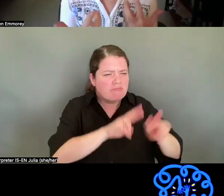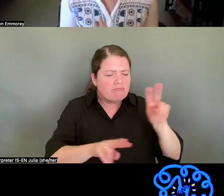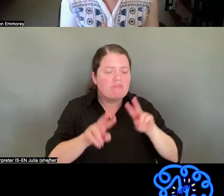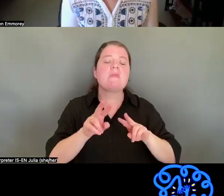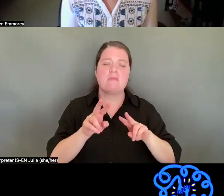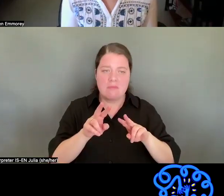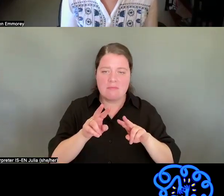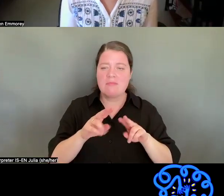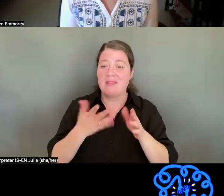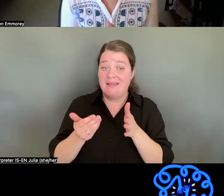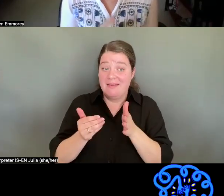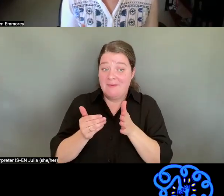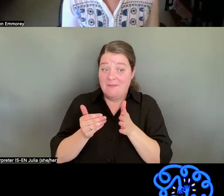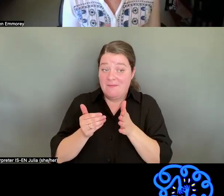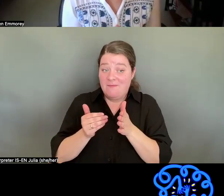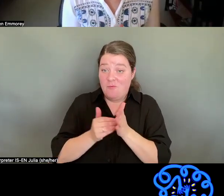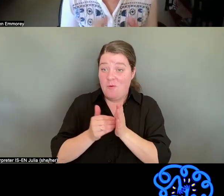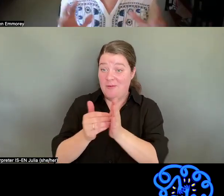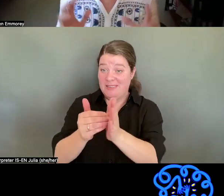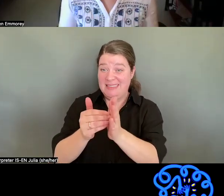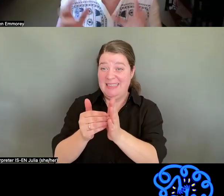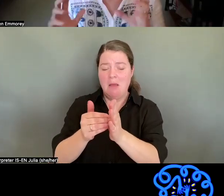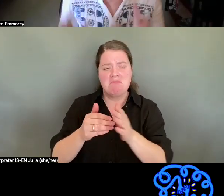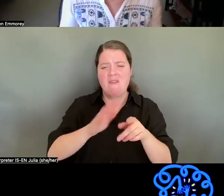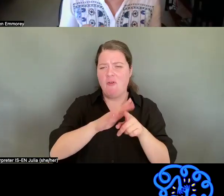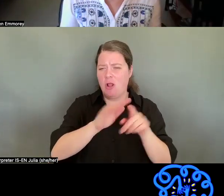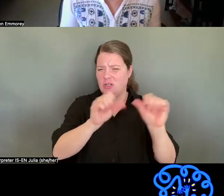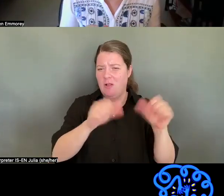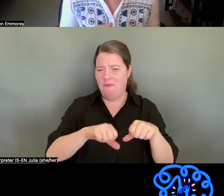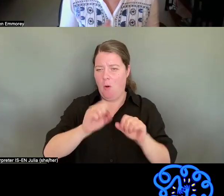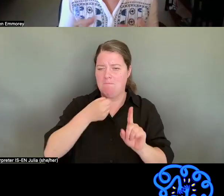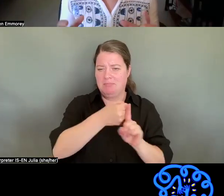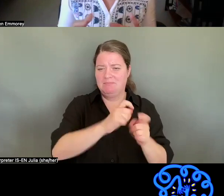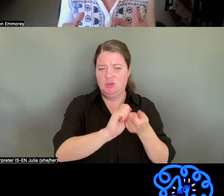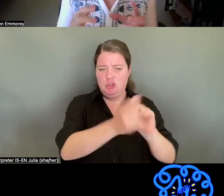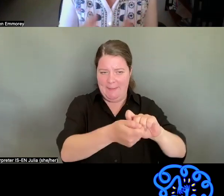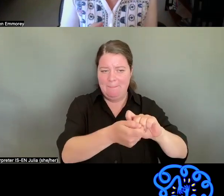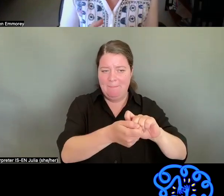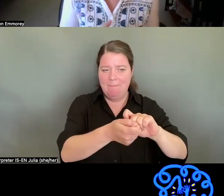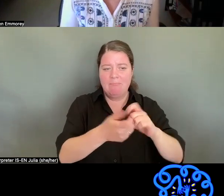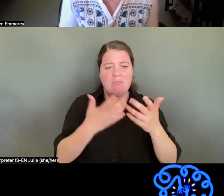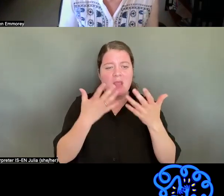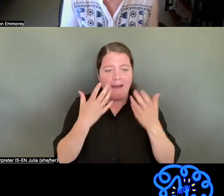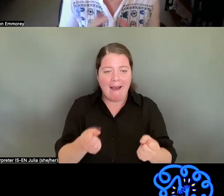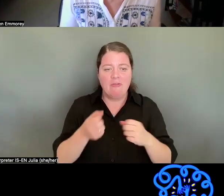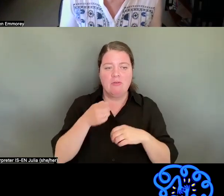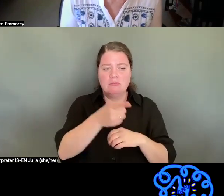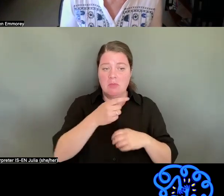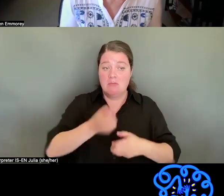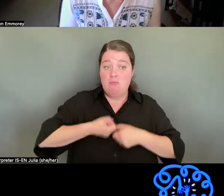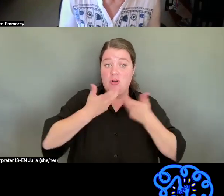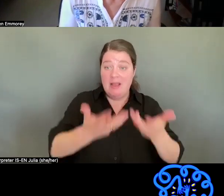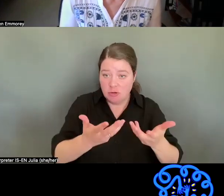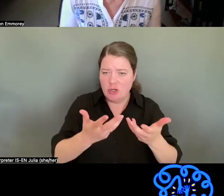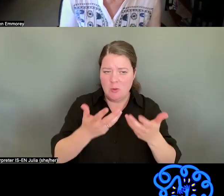to sort of change phonological form. There are sort of production articulatory pressures that may reduce the